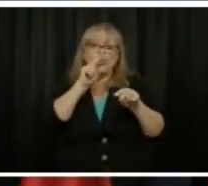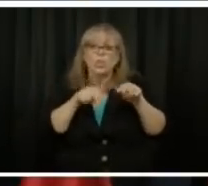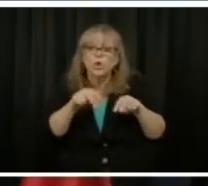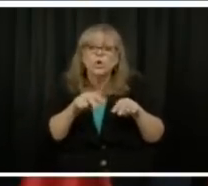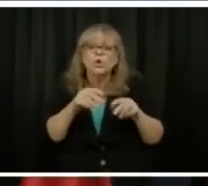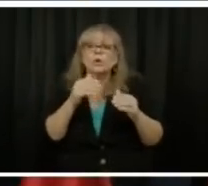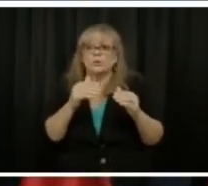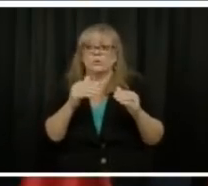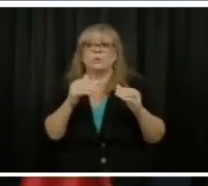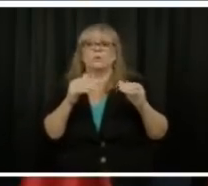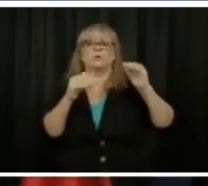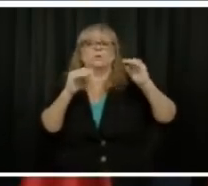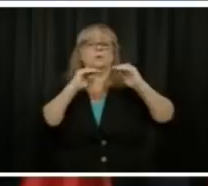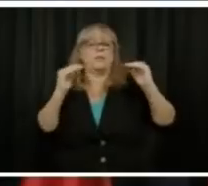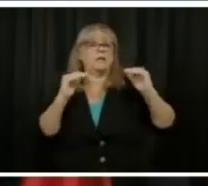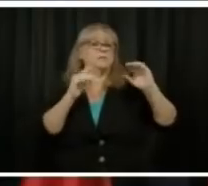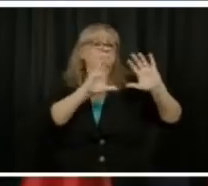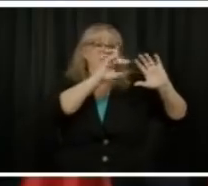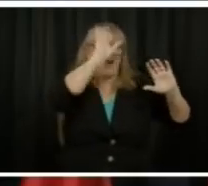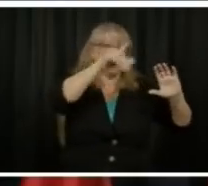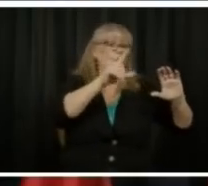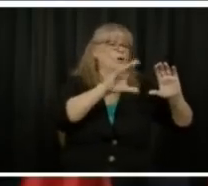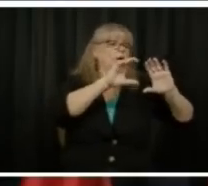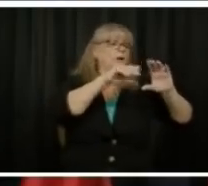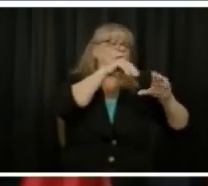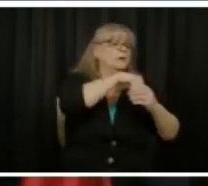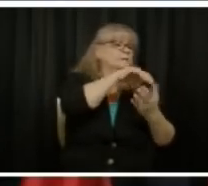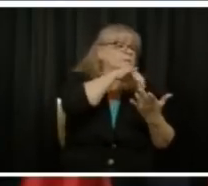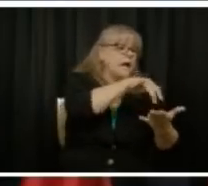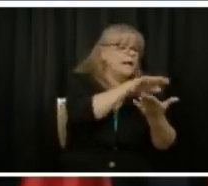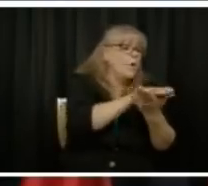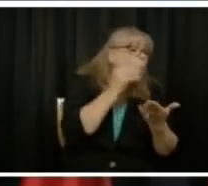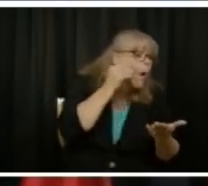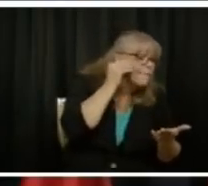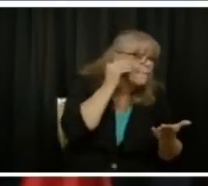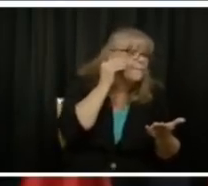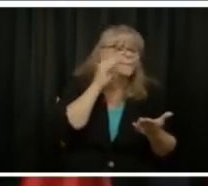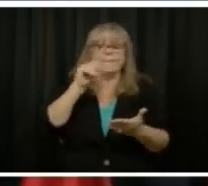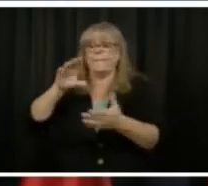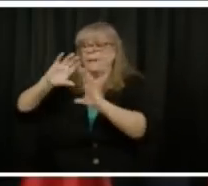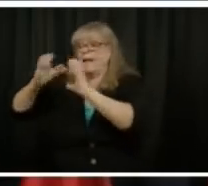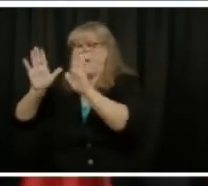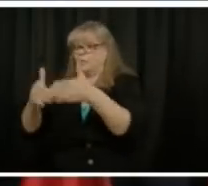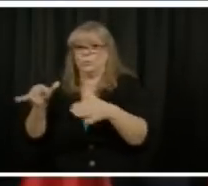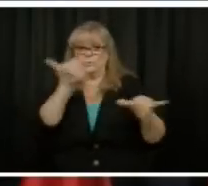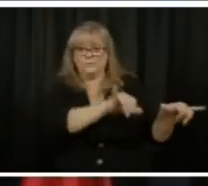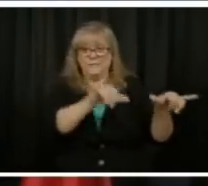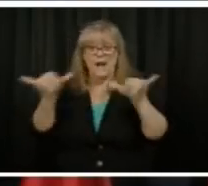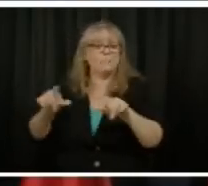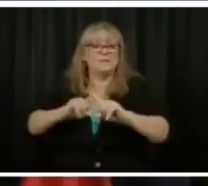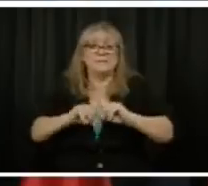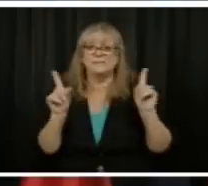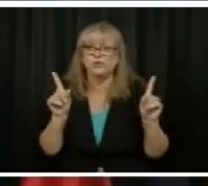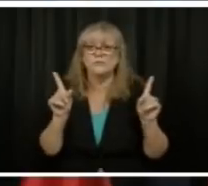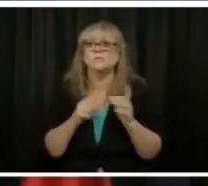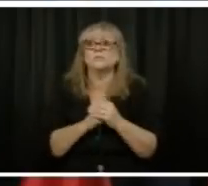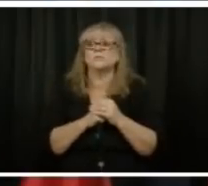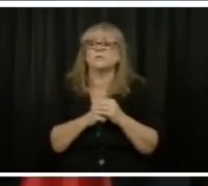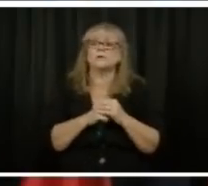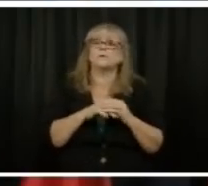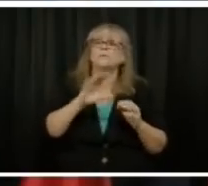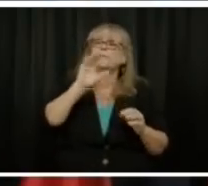might be able to safely re-enter in a physical way at a later date. So I know that not just families across our state, families across our country are really